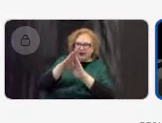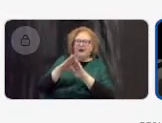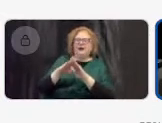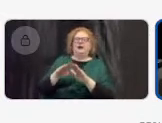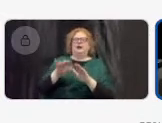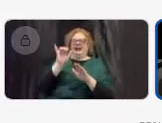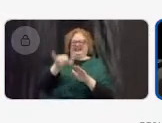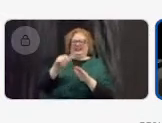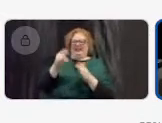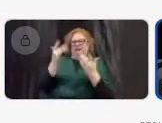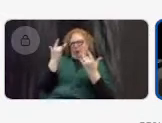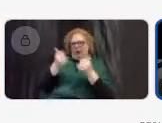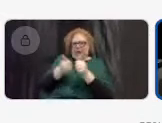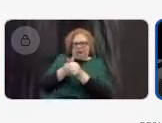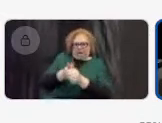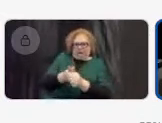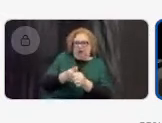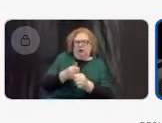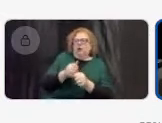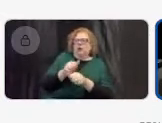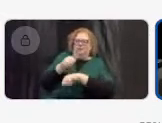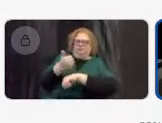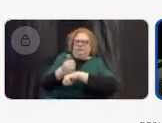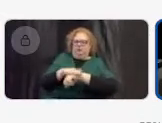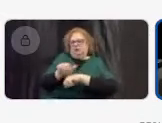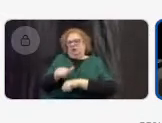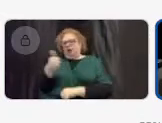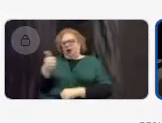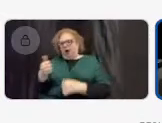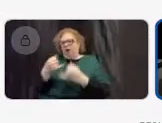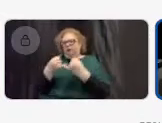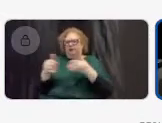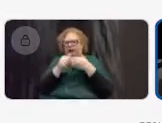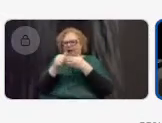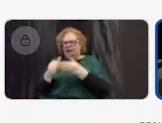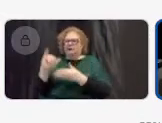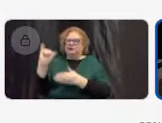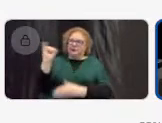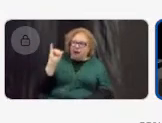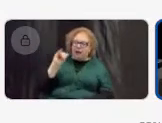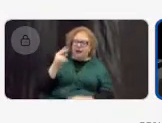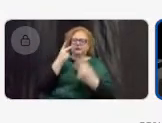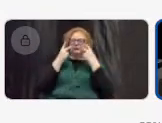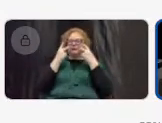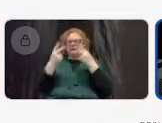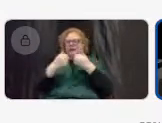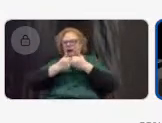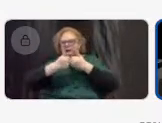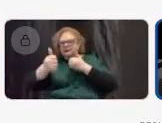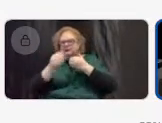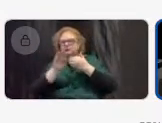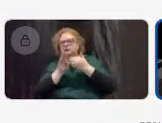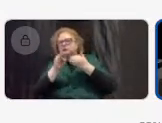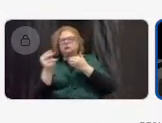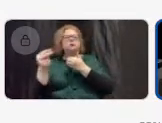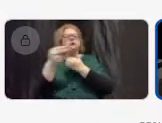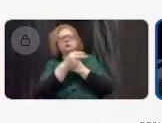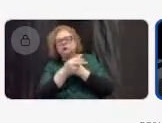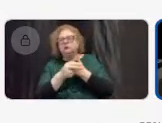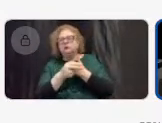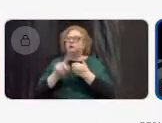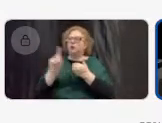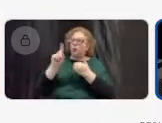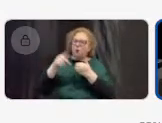guidelines as far as AASHTO, site distance, roadway alignments, cuts, fills,